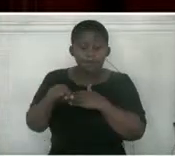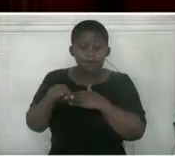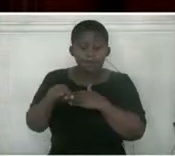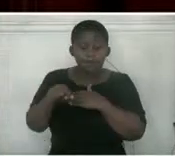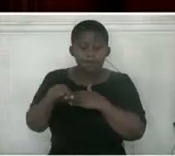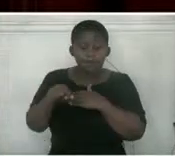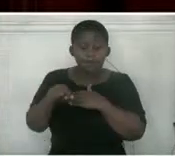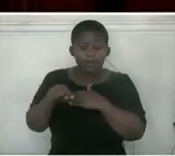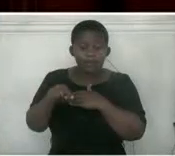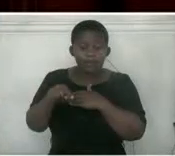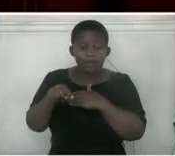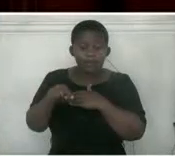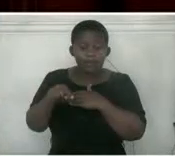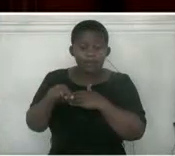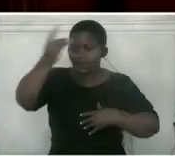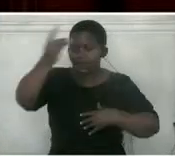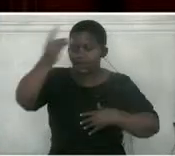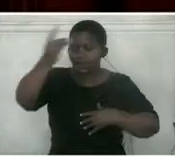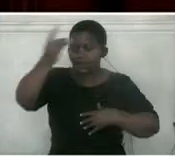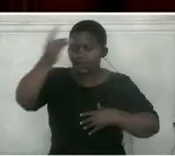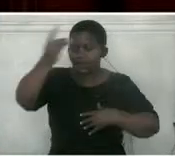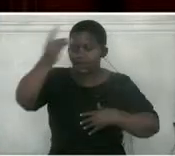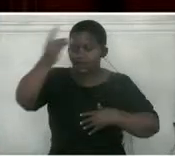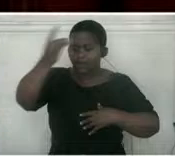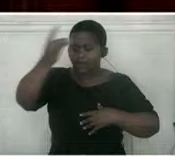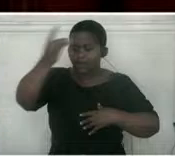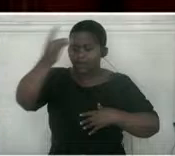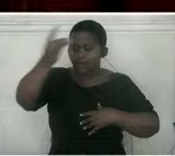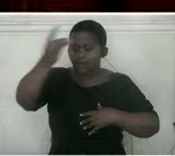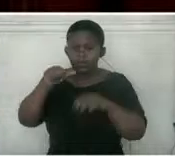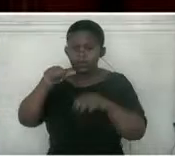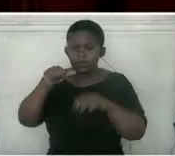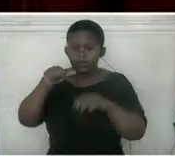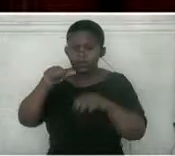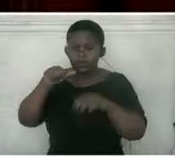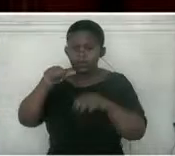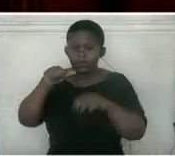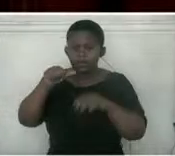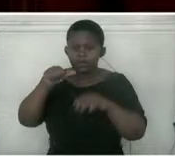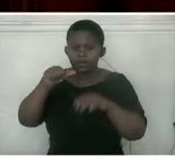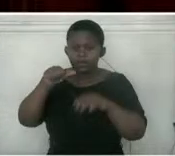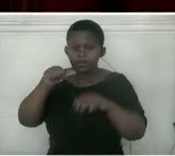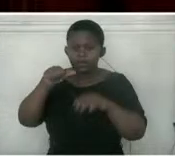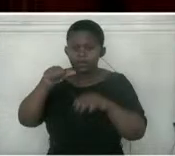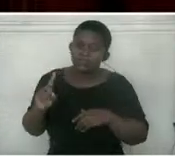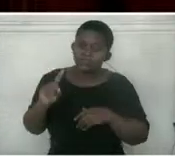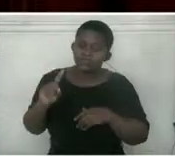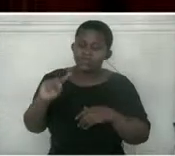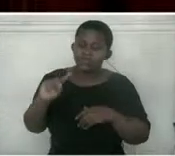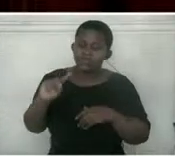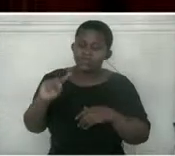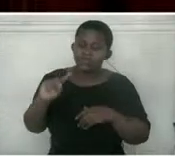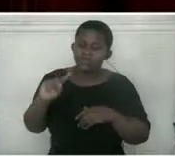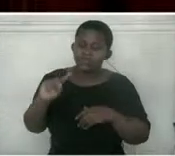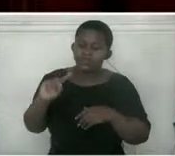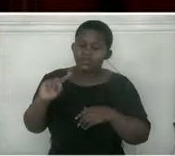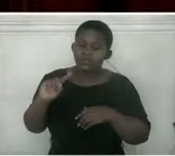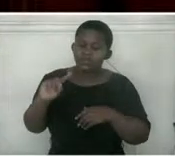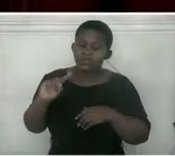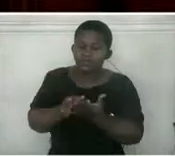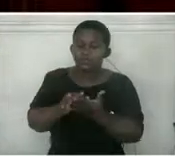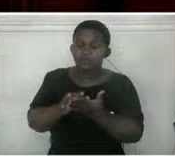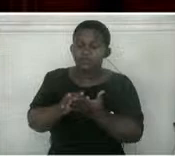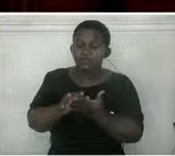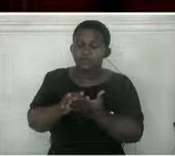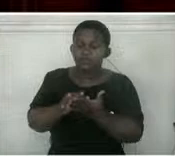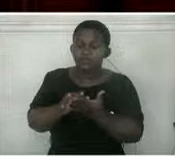inyanga lezoqala kaMarch noApril sizoyisebenzisa ukuthi zonke lezi zicelo